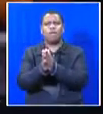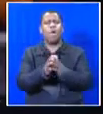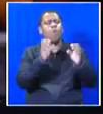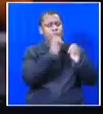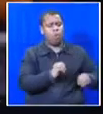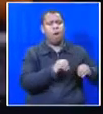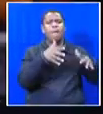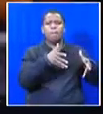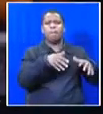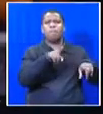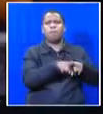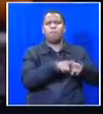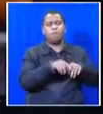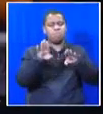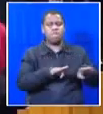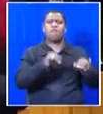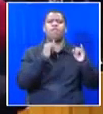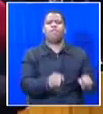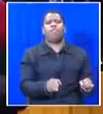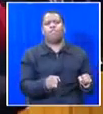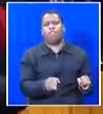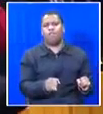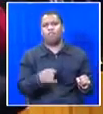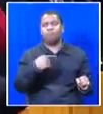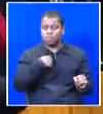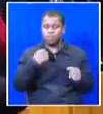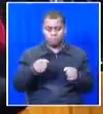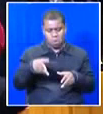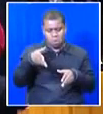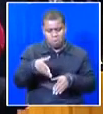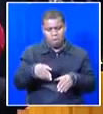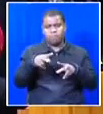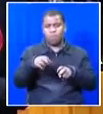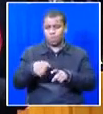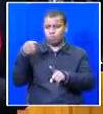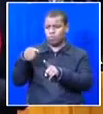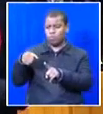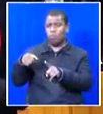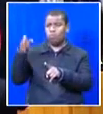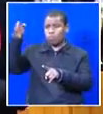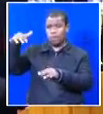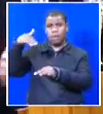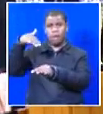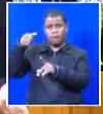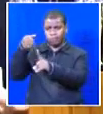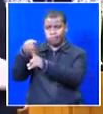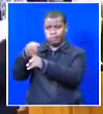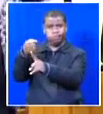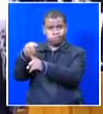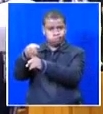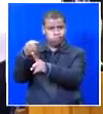are behaving recklessly. I spent my time in the trenches fighting for freedom of this country. I don't